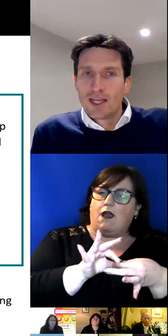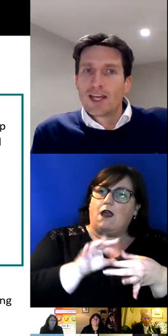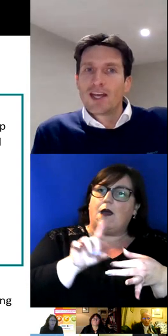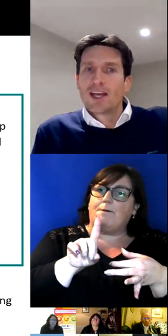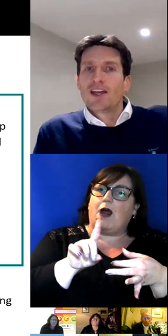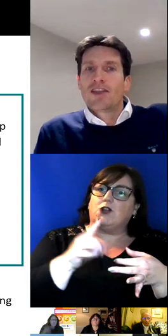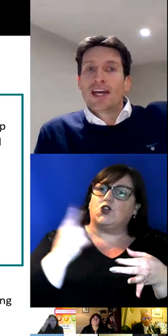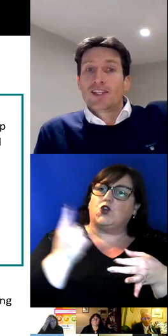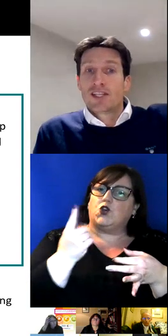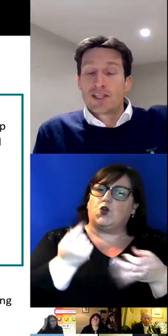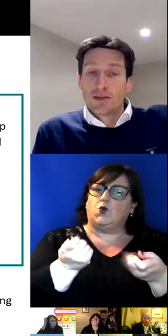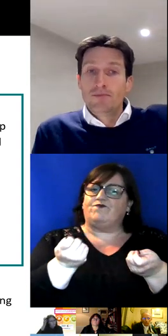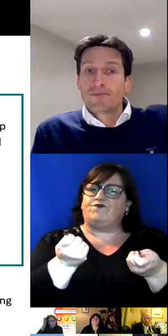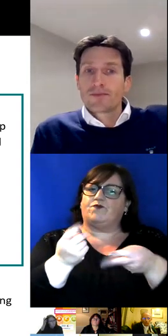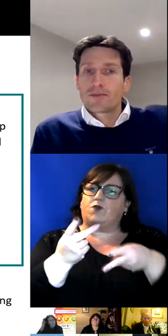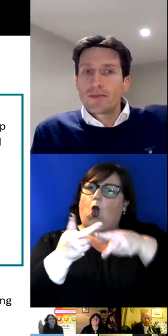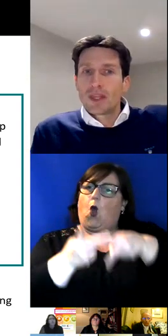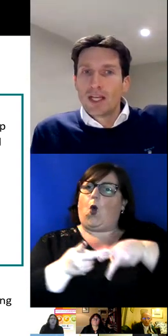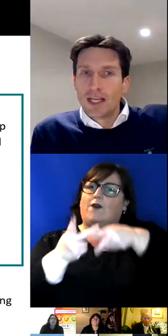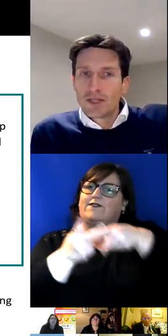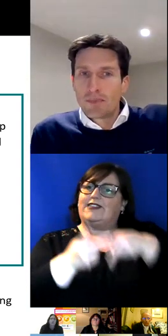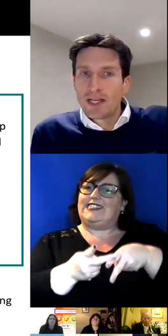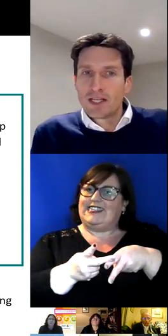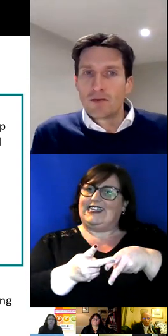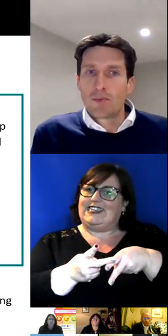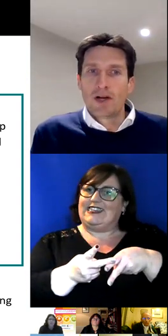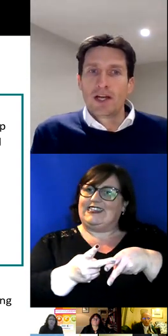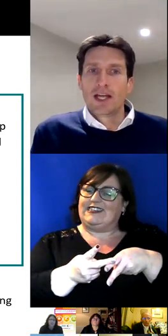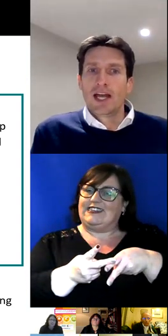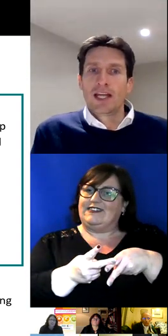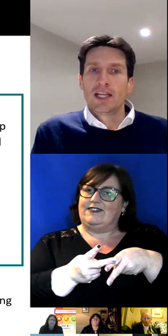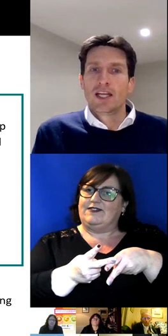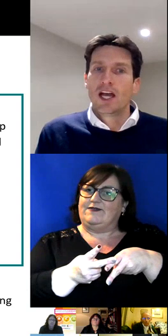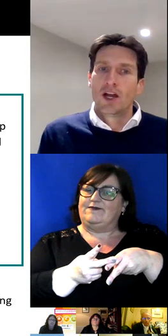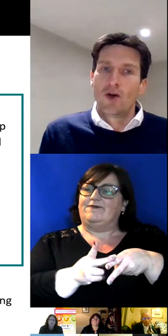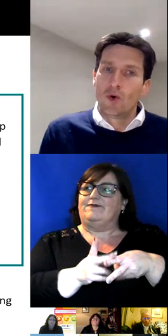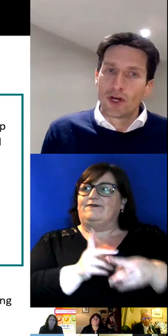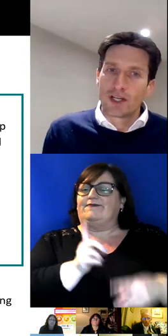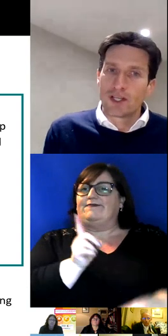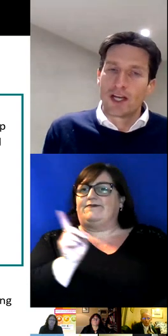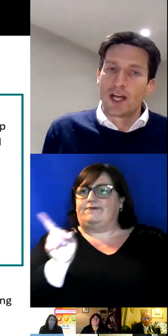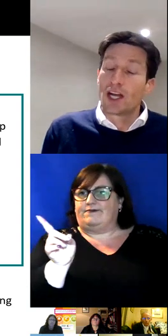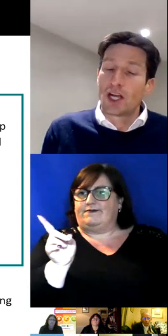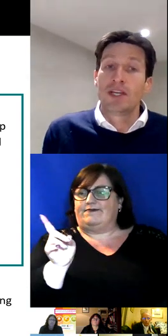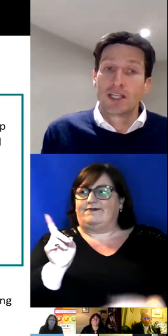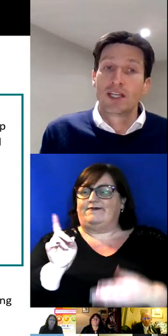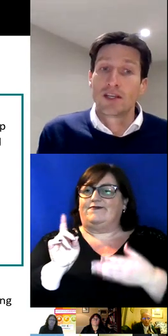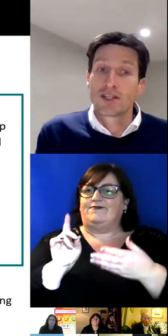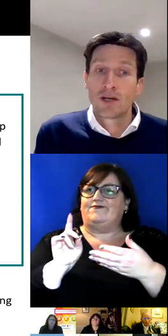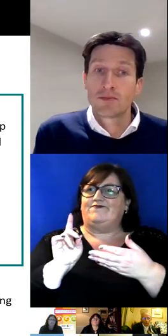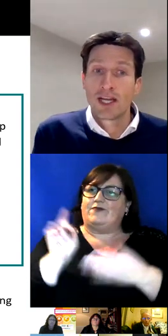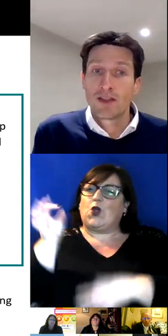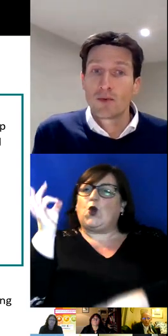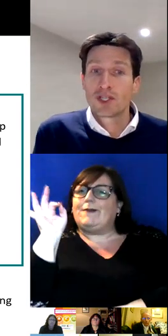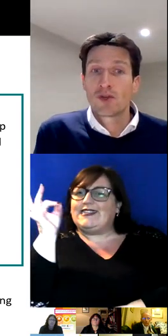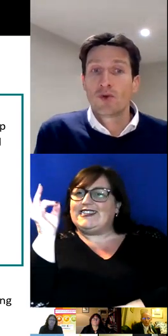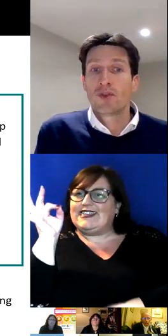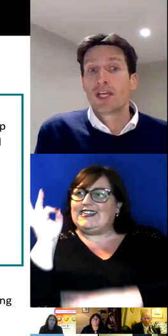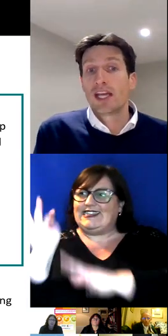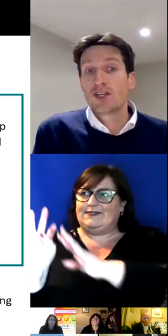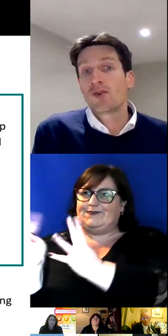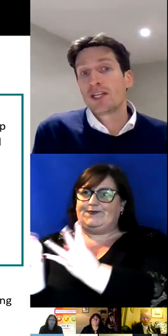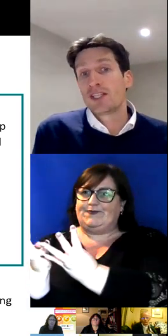the that system is picked up by a committee that's come together,